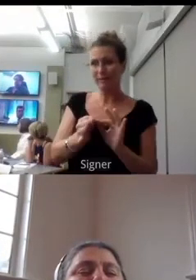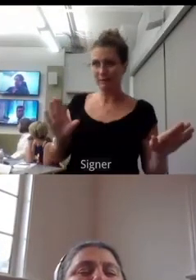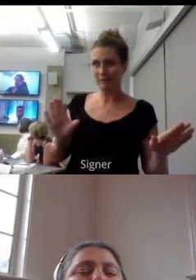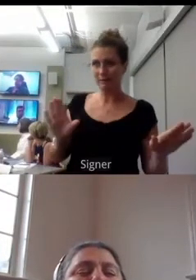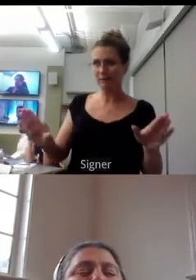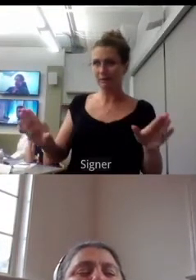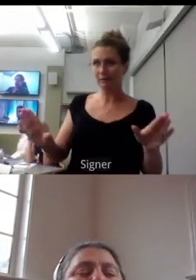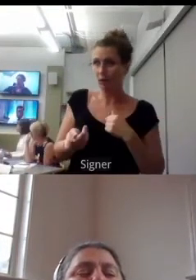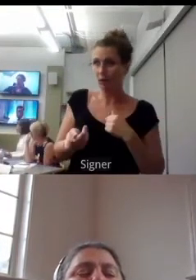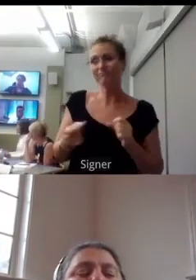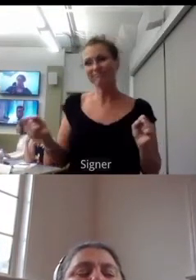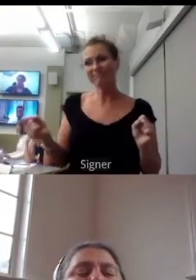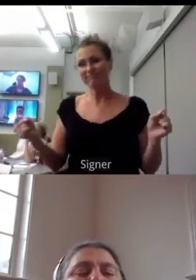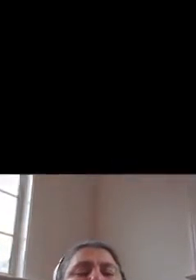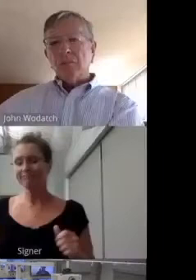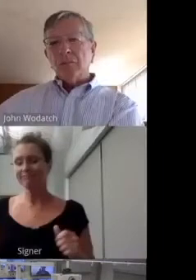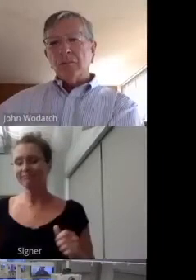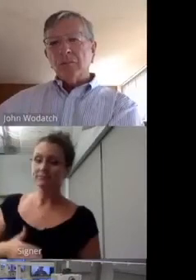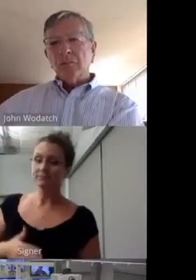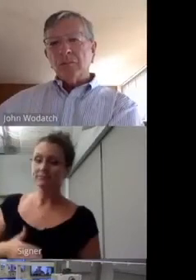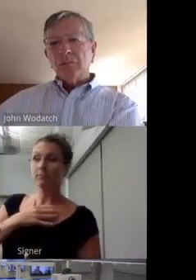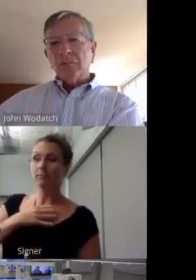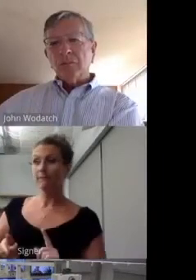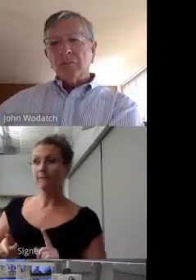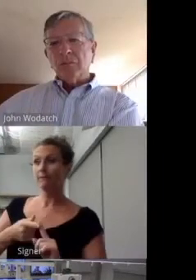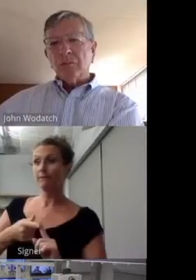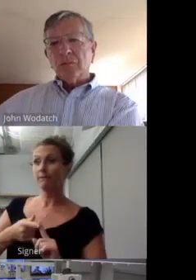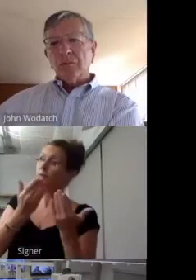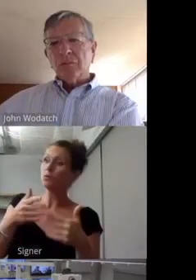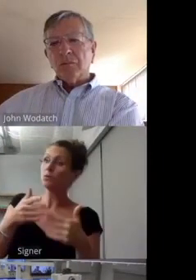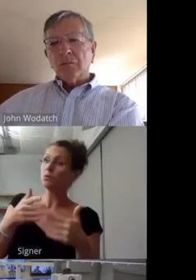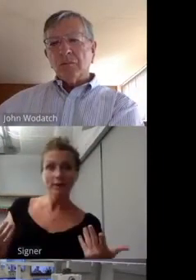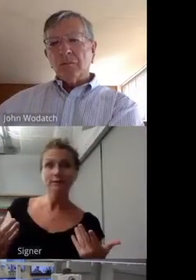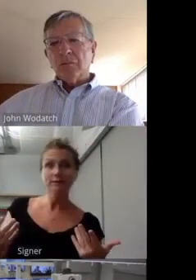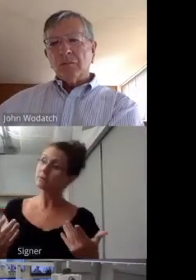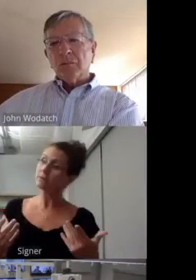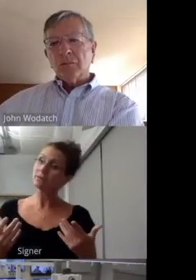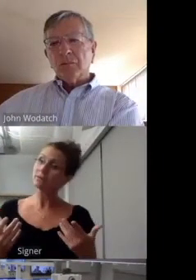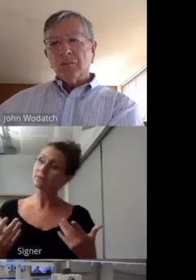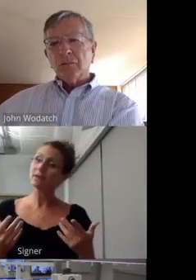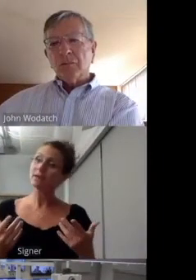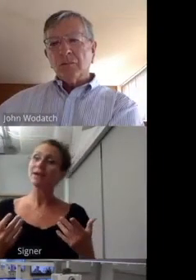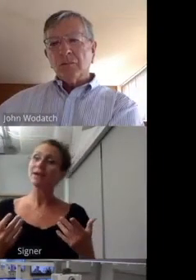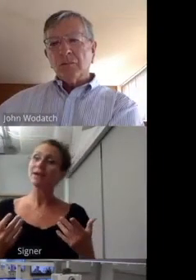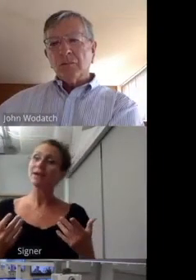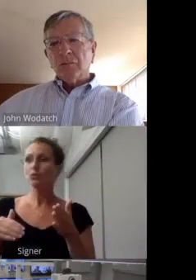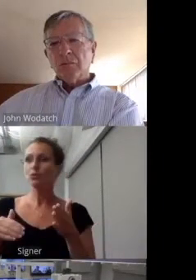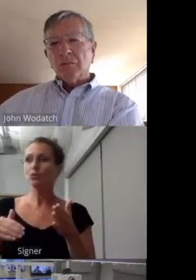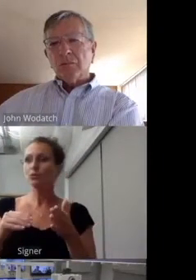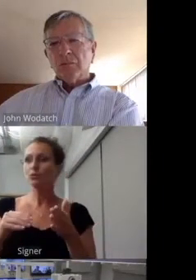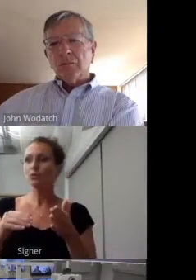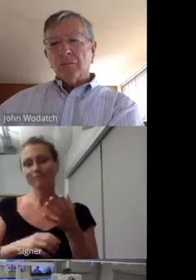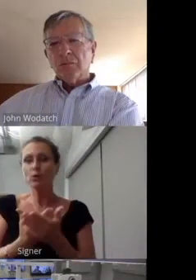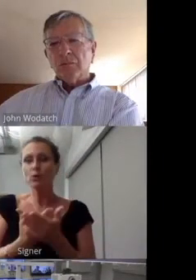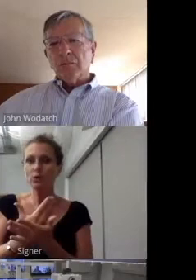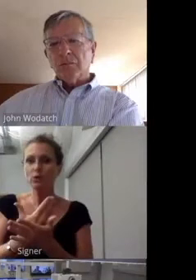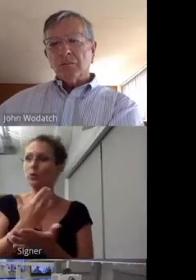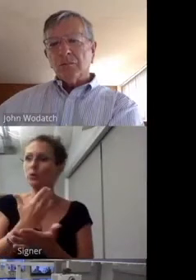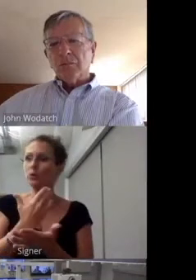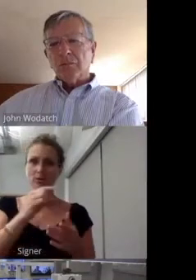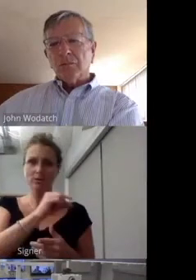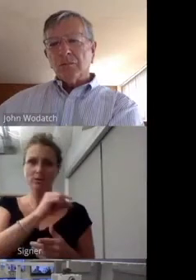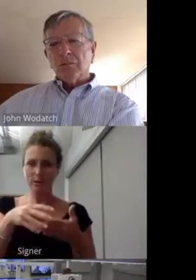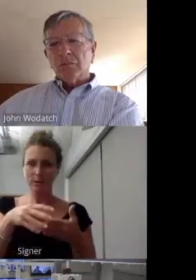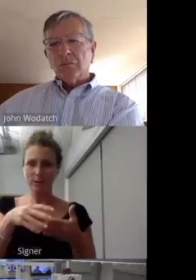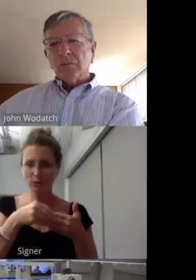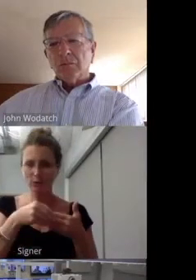first recommendation was actually renew government leadership. And I think the federal government has a great opportunity to be a champion,